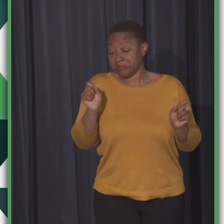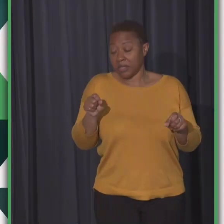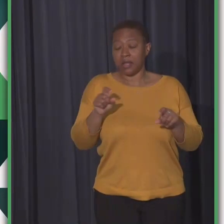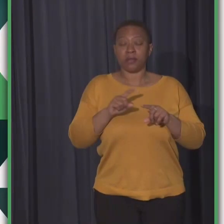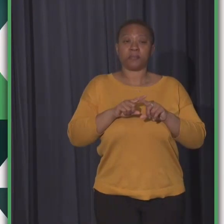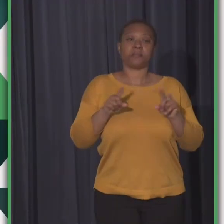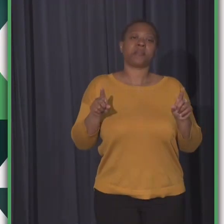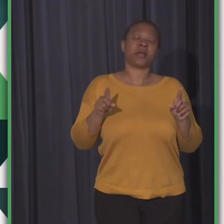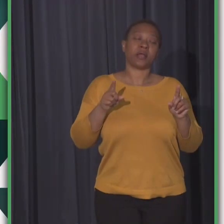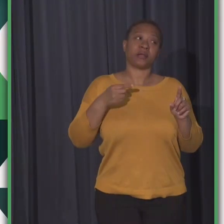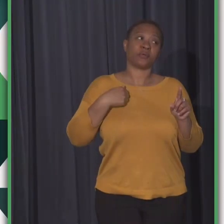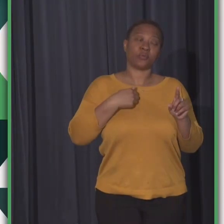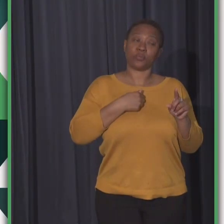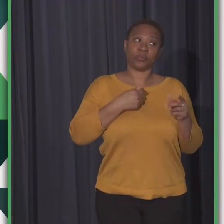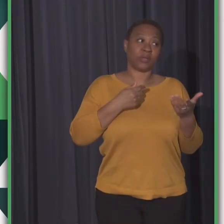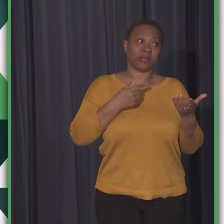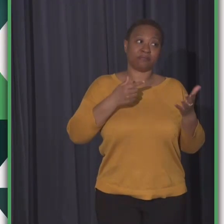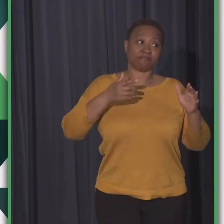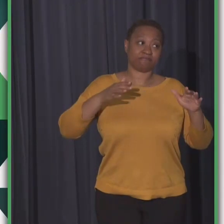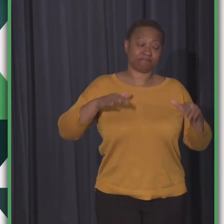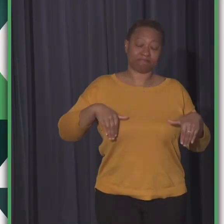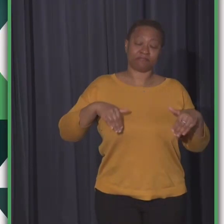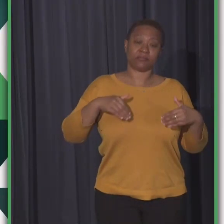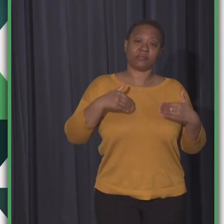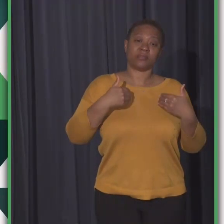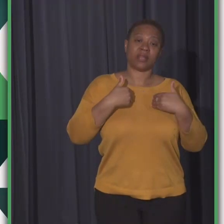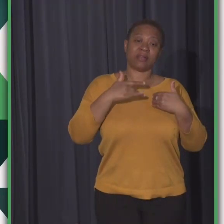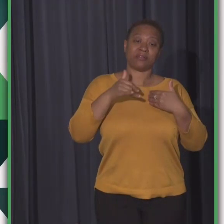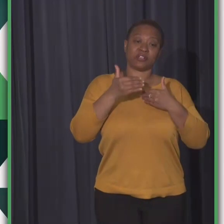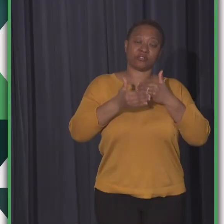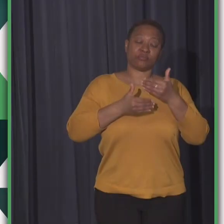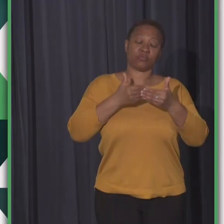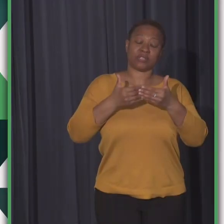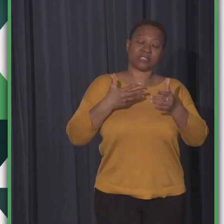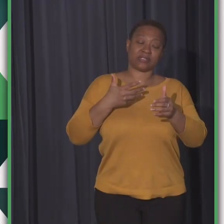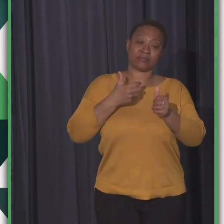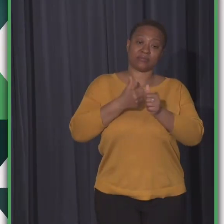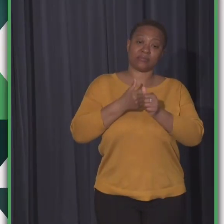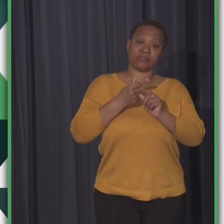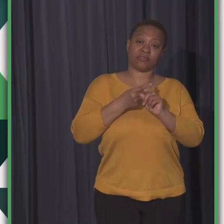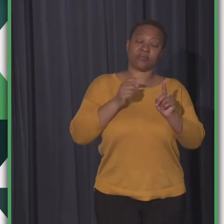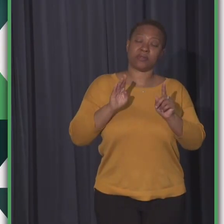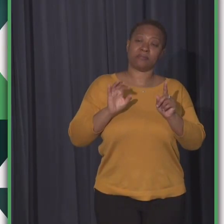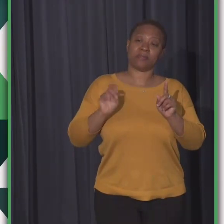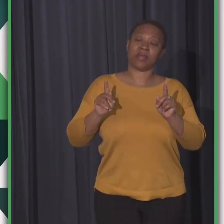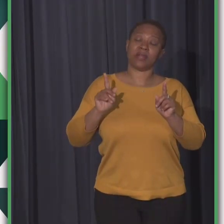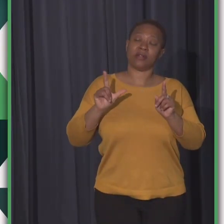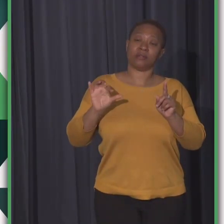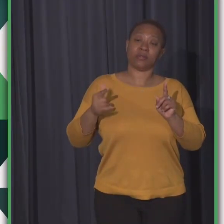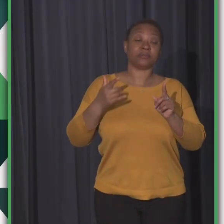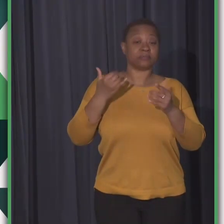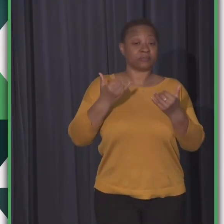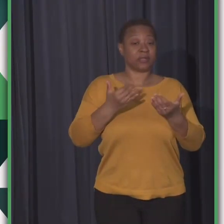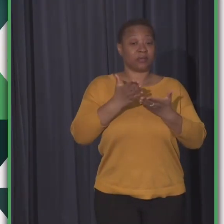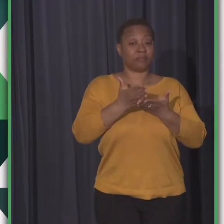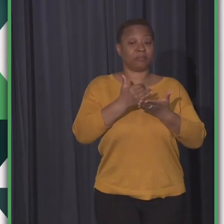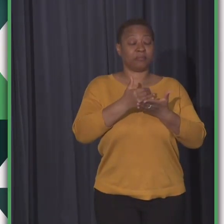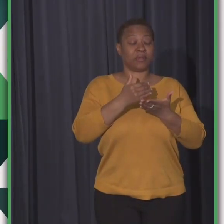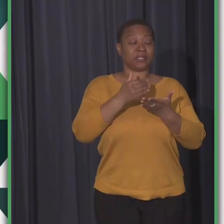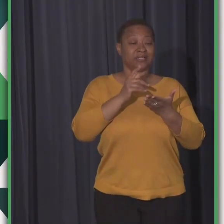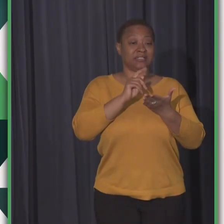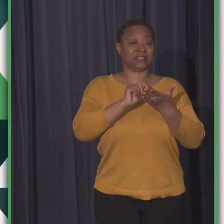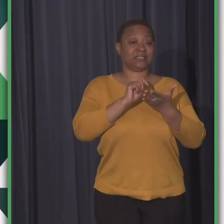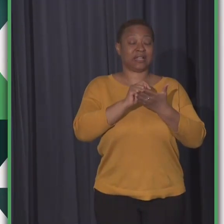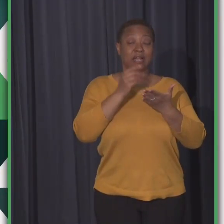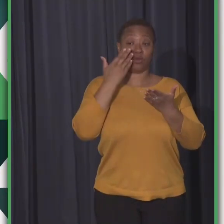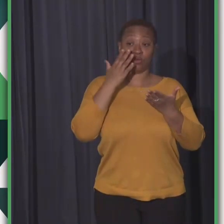that we do not have this process caught up is disturbing. Now, it is budget season, and I'm not sure if